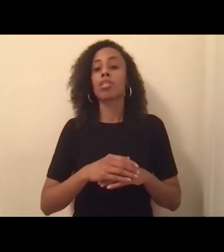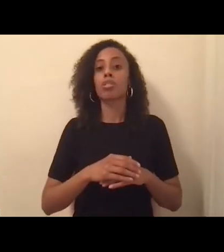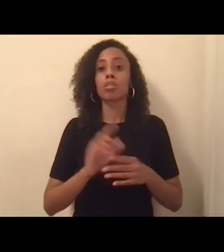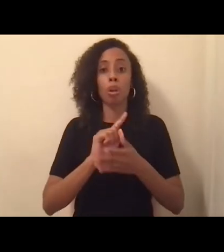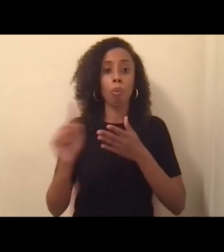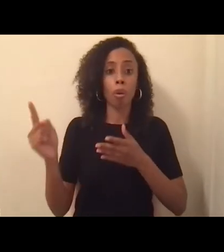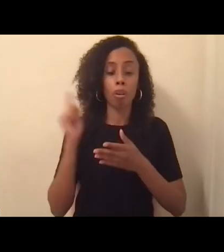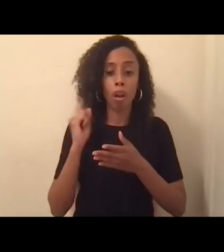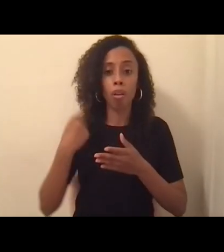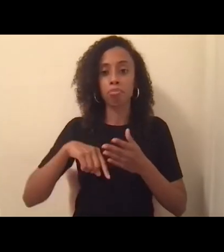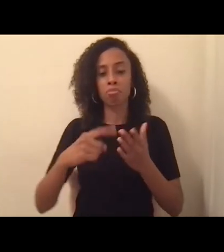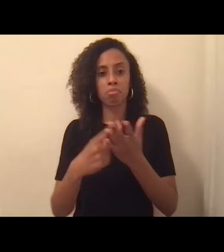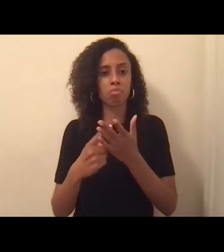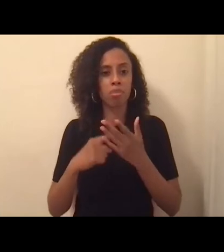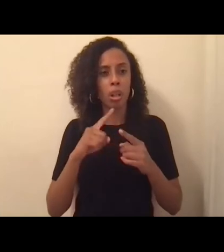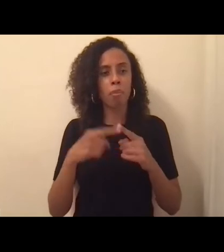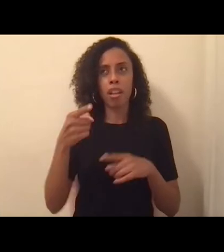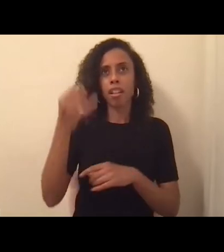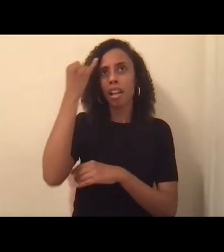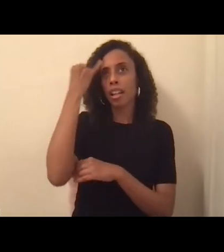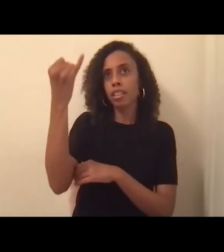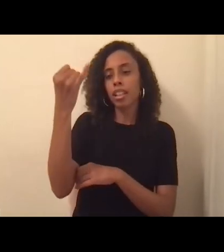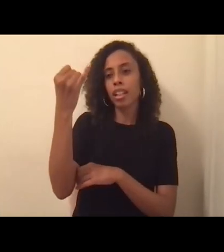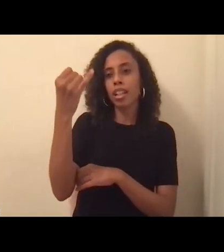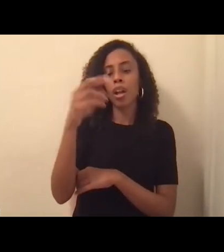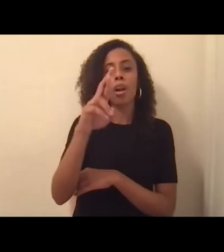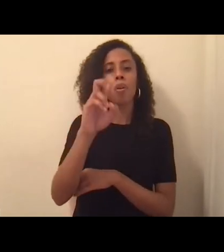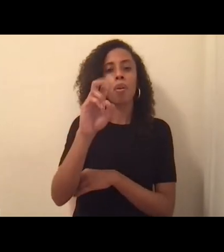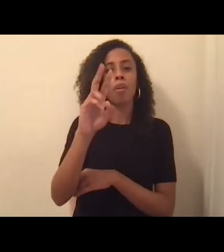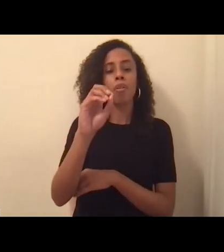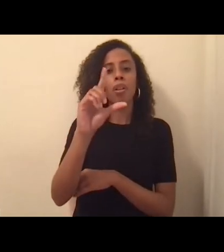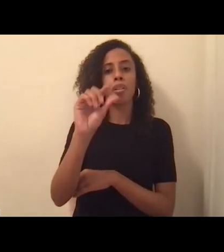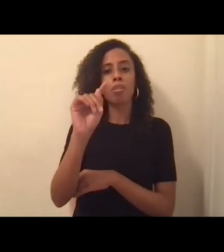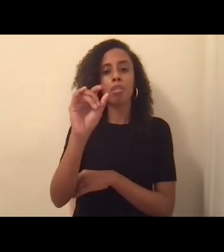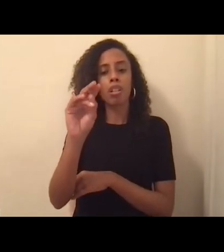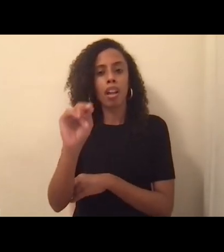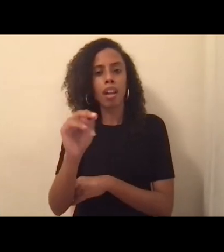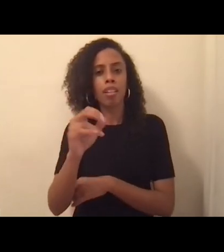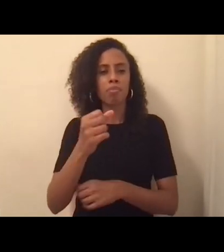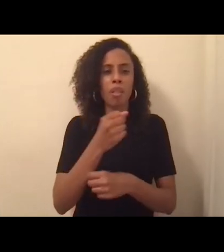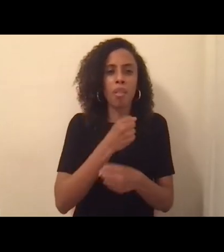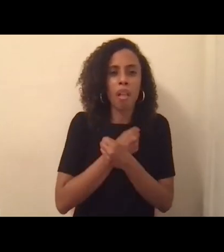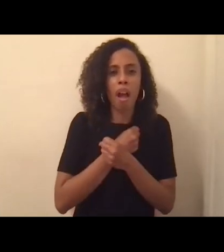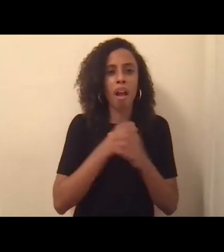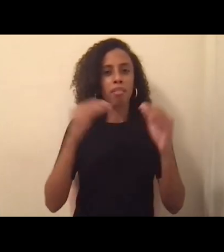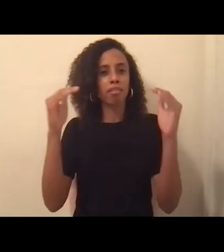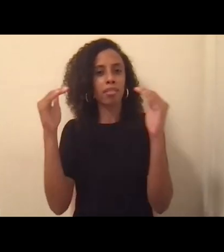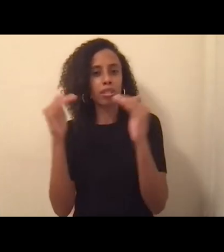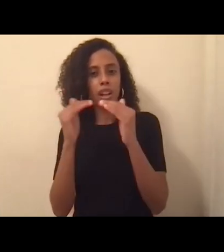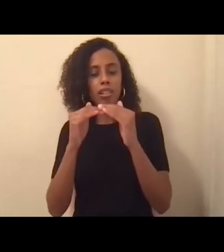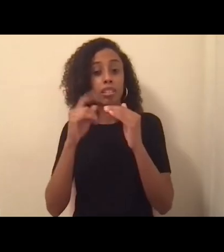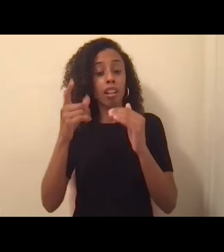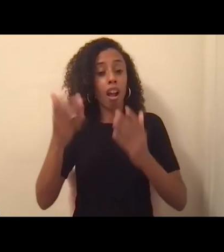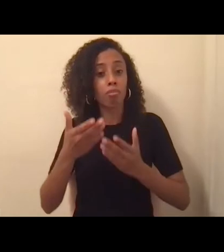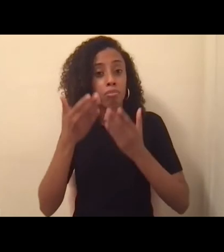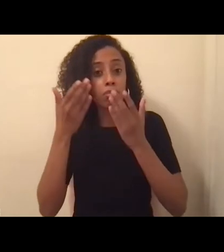little bit about this idea of revolution and love and justice. And I gave an offering that